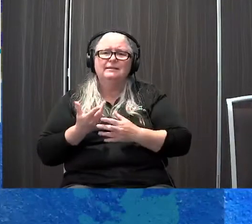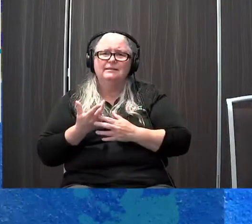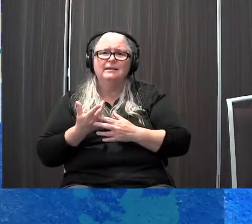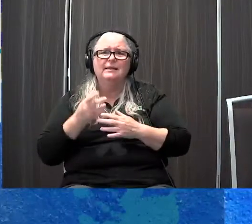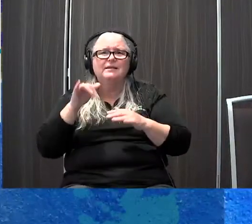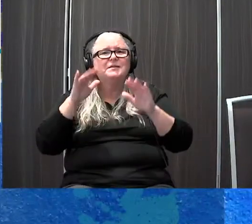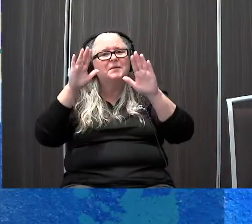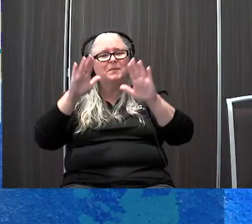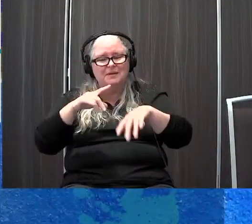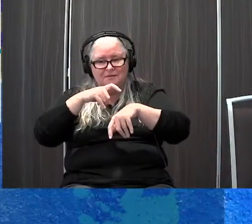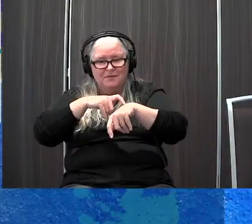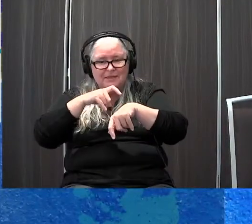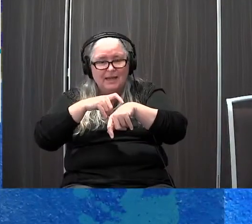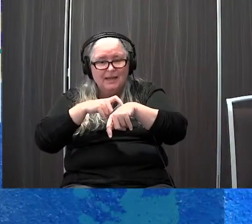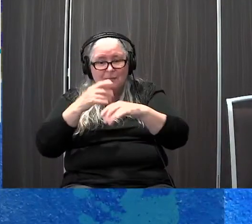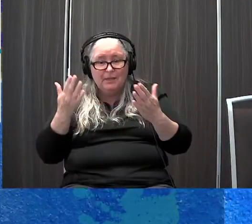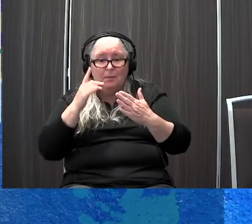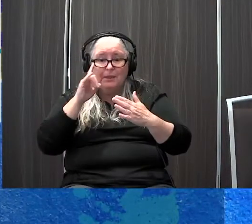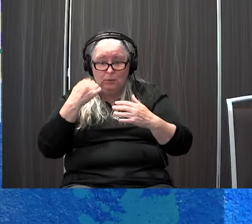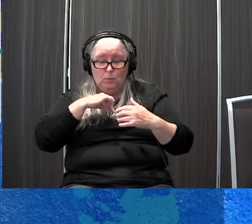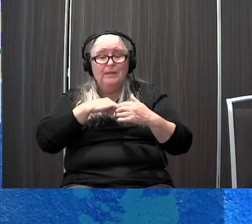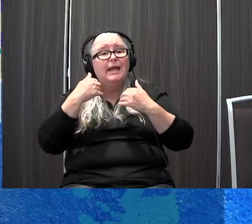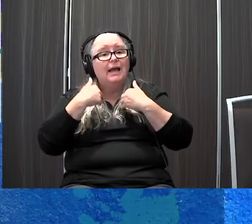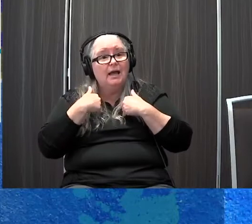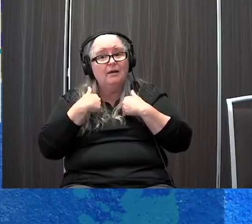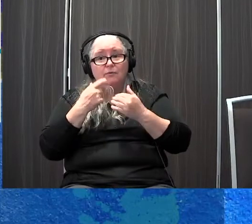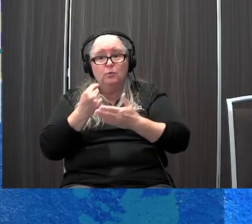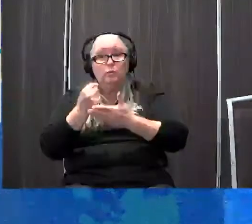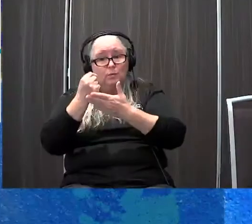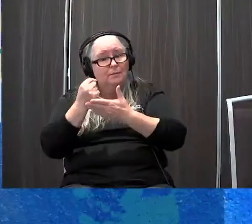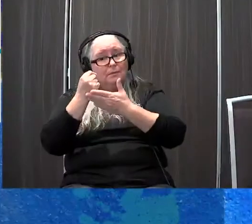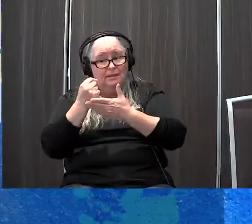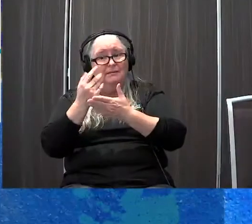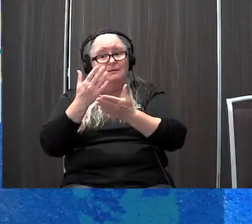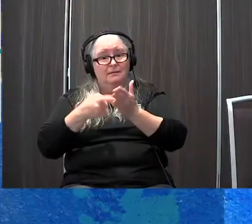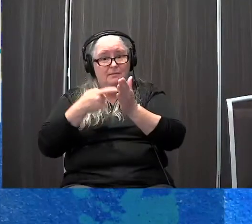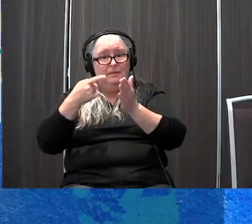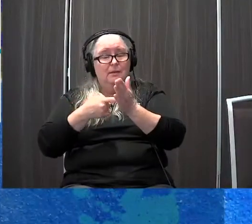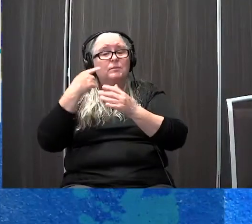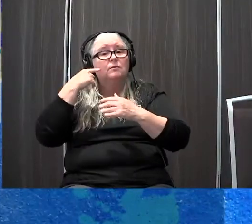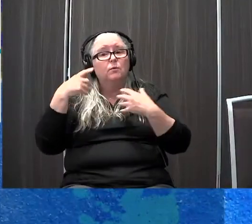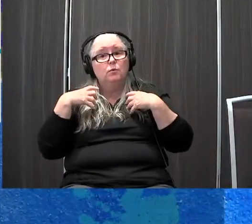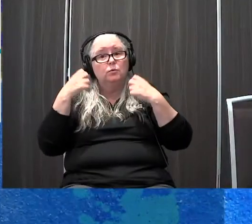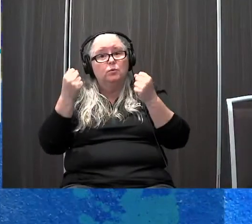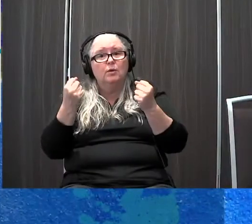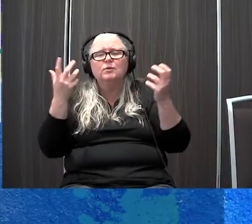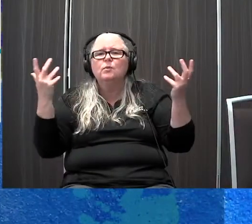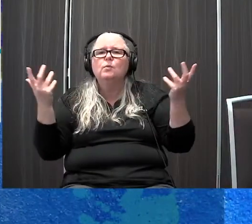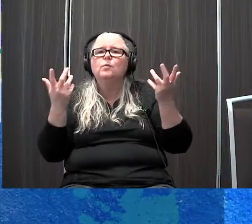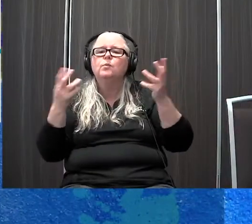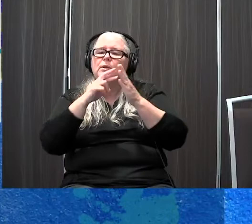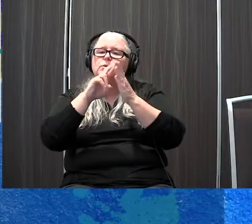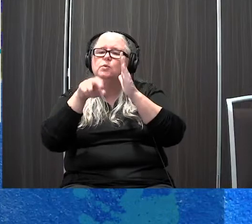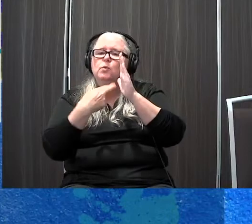to be in the field because we do have treatments in some cases. And so for charge, what is the role of genetics?